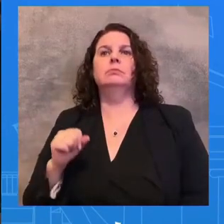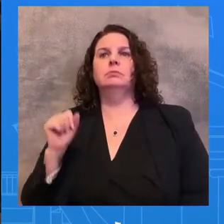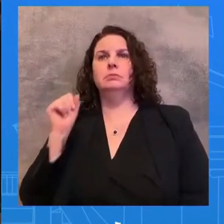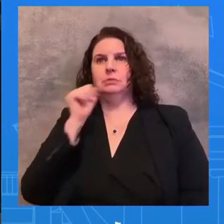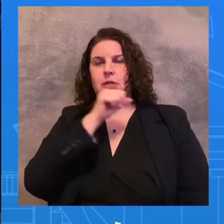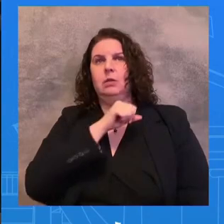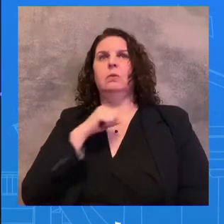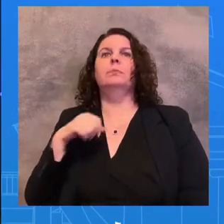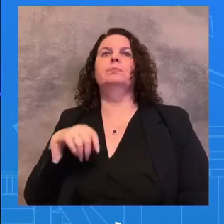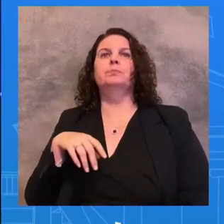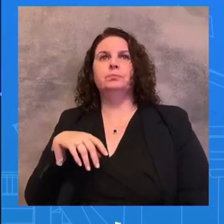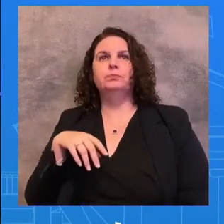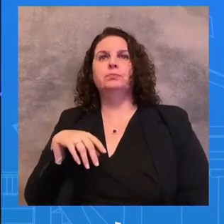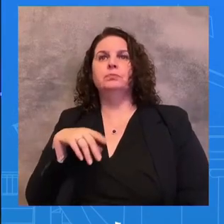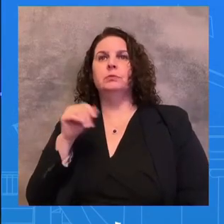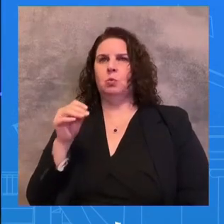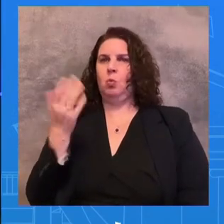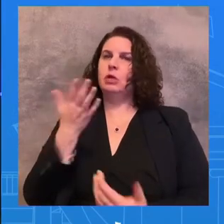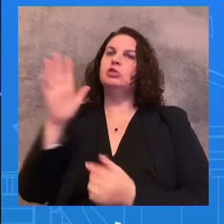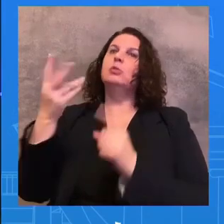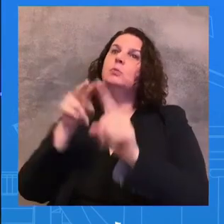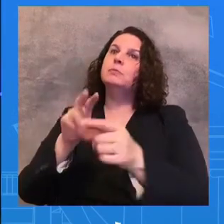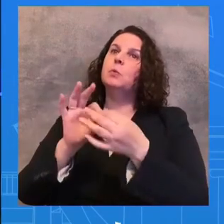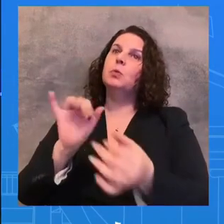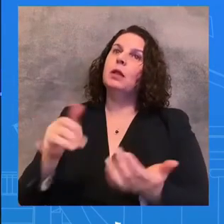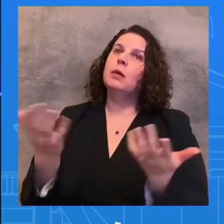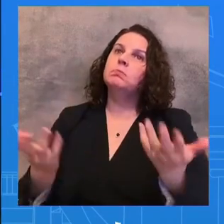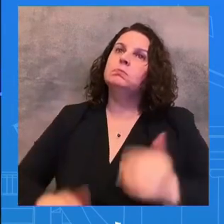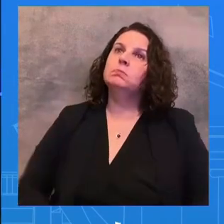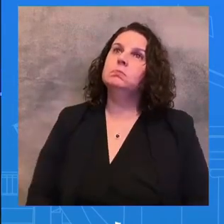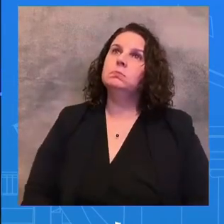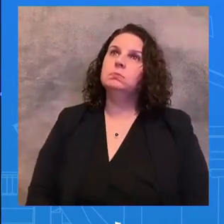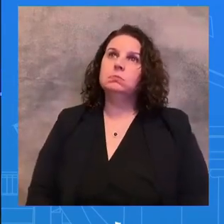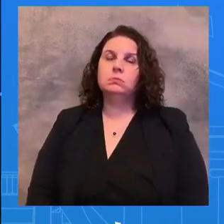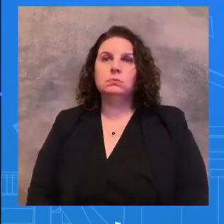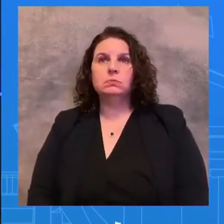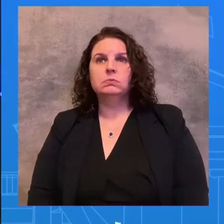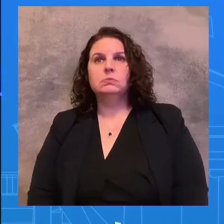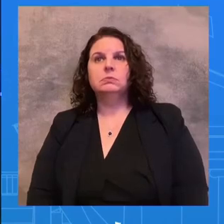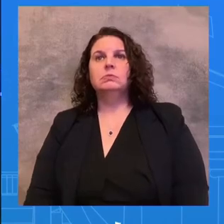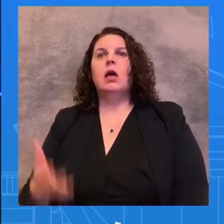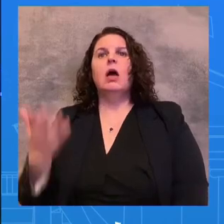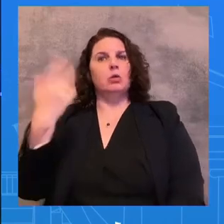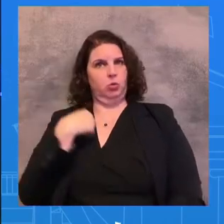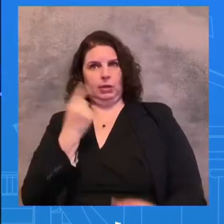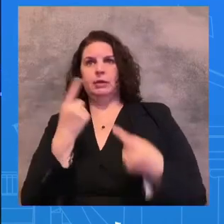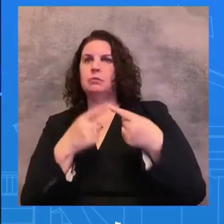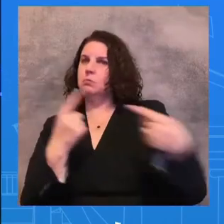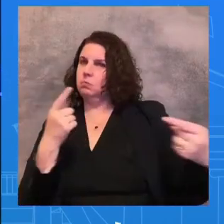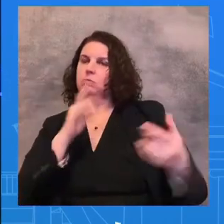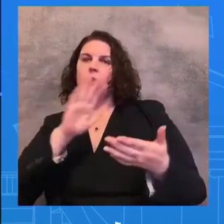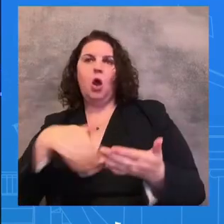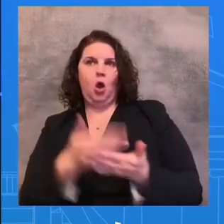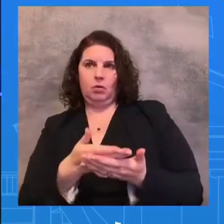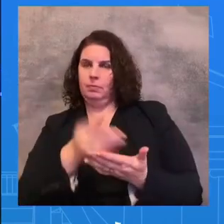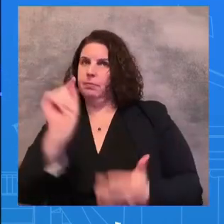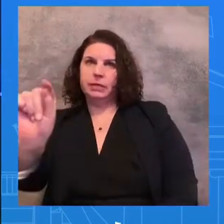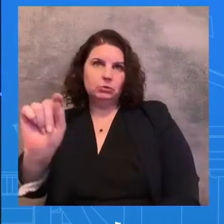citizens? We oppose all of those sanctions, full stop, four square. Simple as that. With respect to the overcapacity